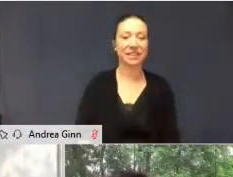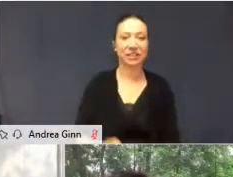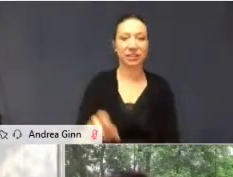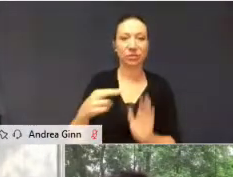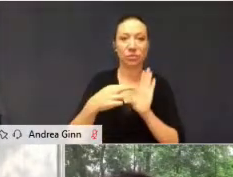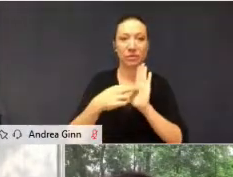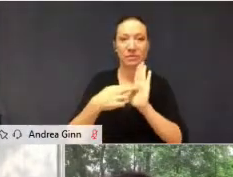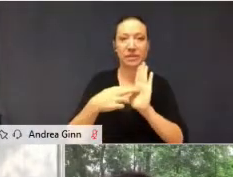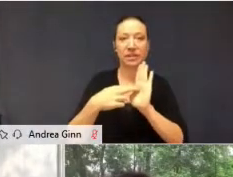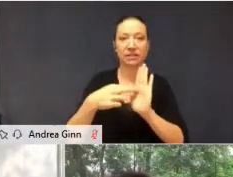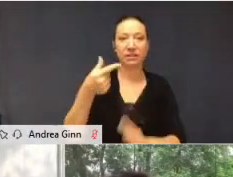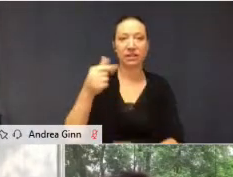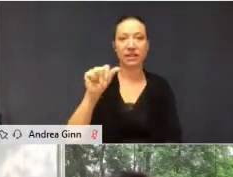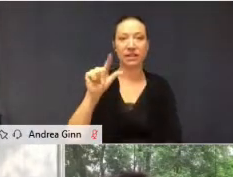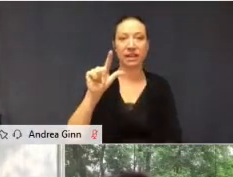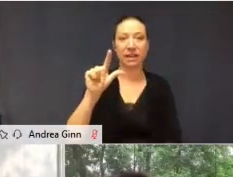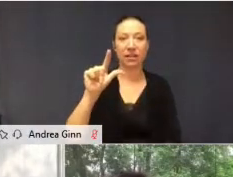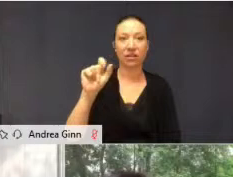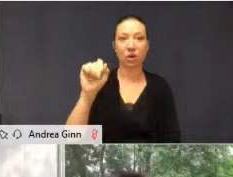Gail Armstrong?